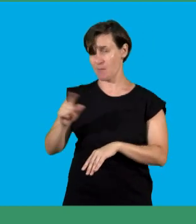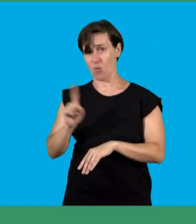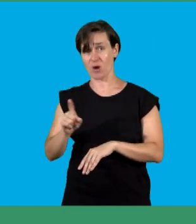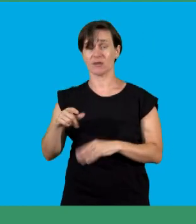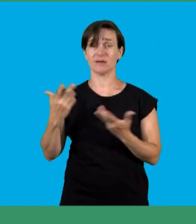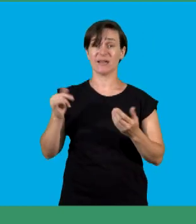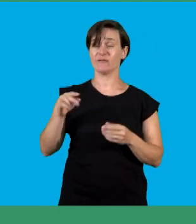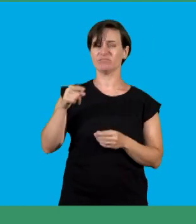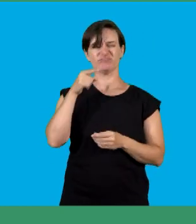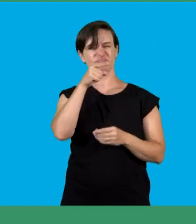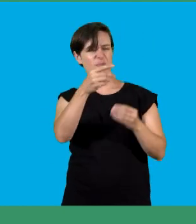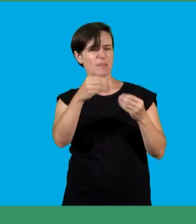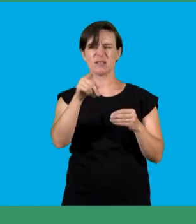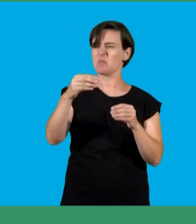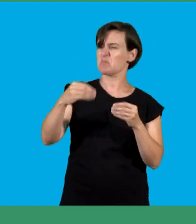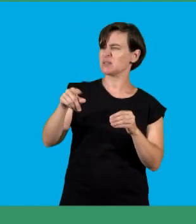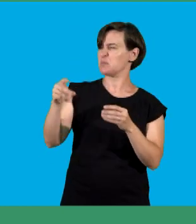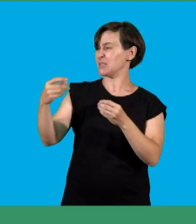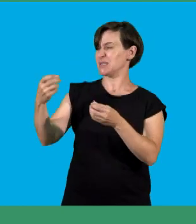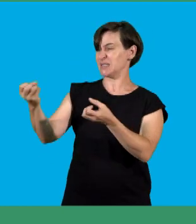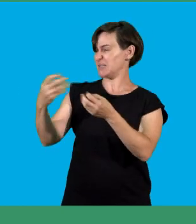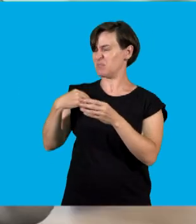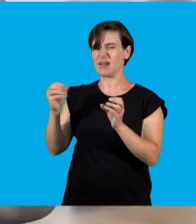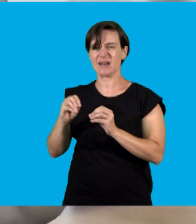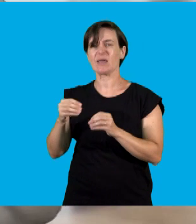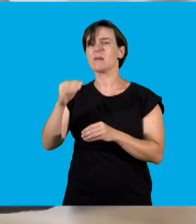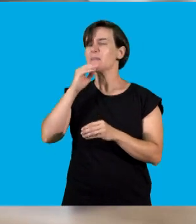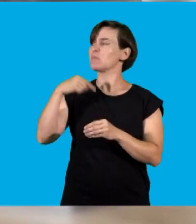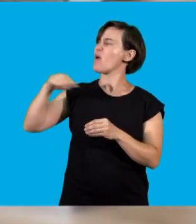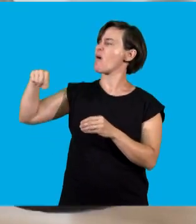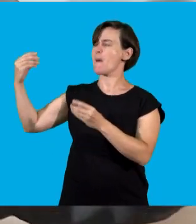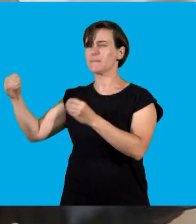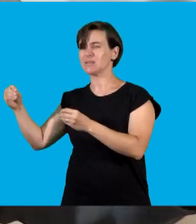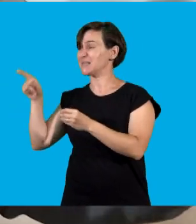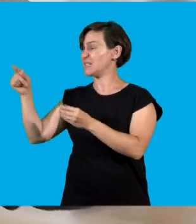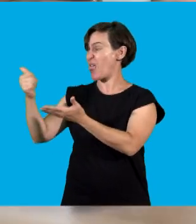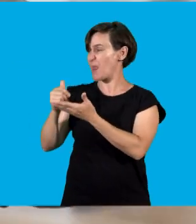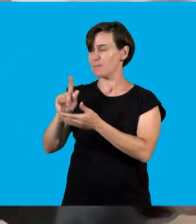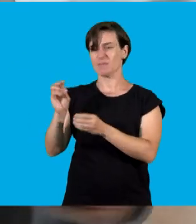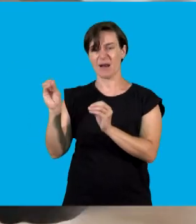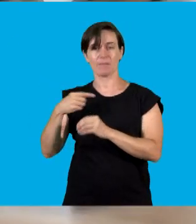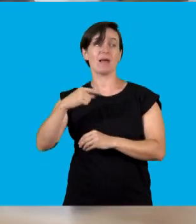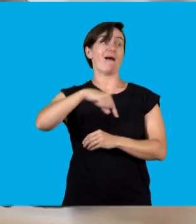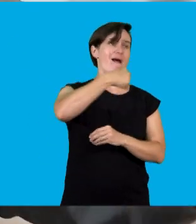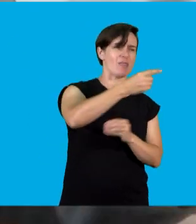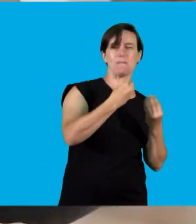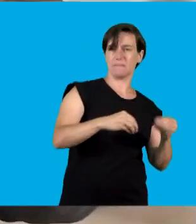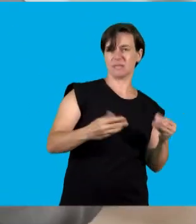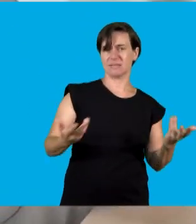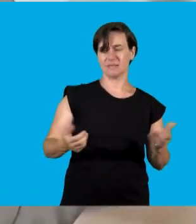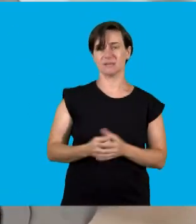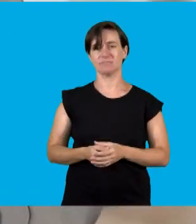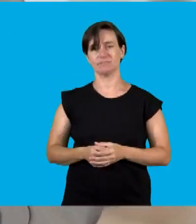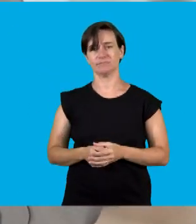not fulfilled by this business here, then we can always go to business B or the second business or even next to